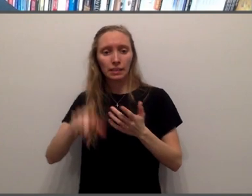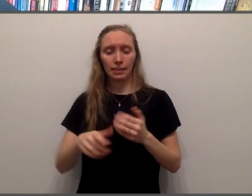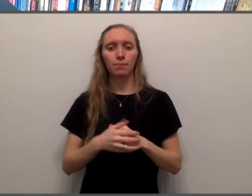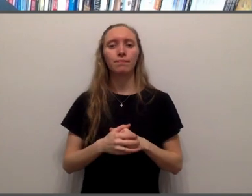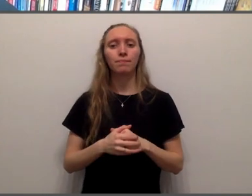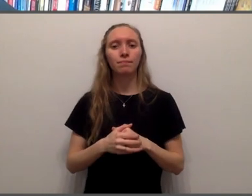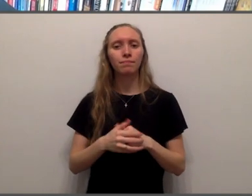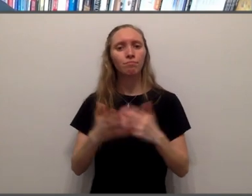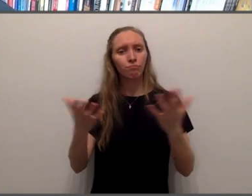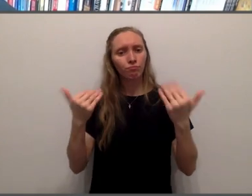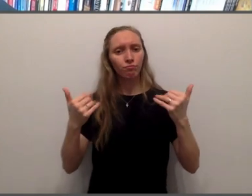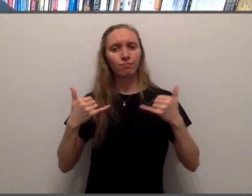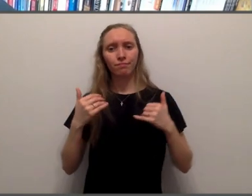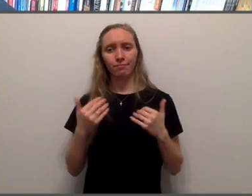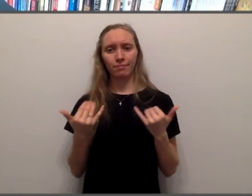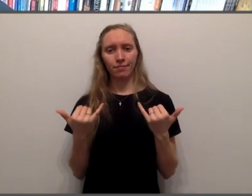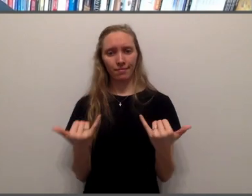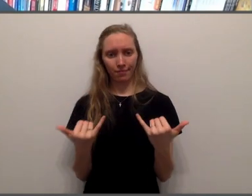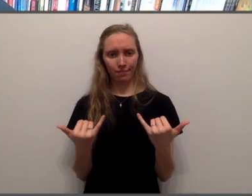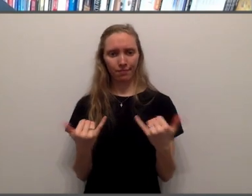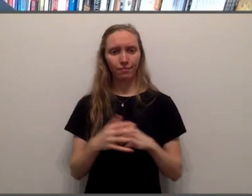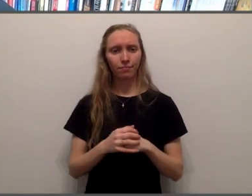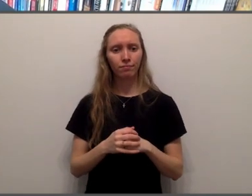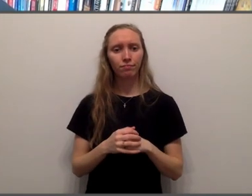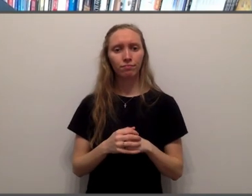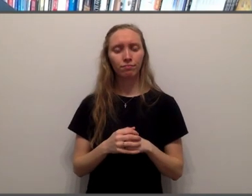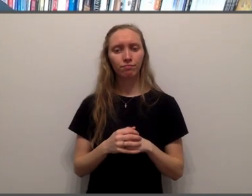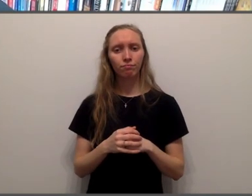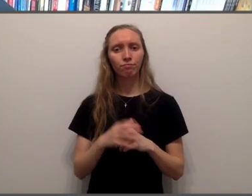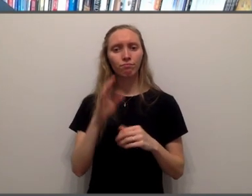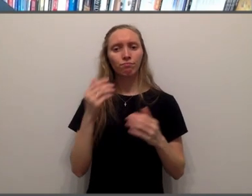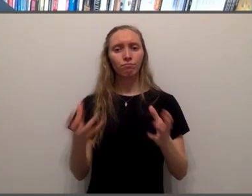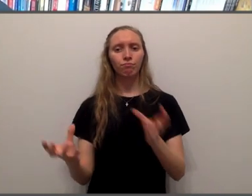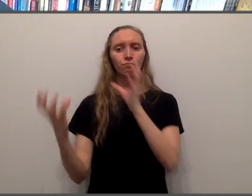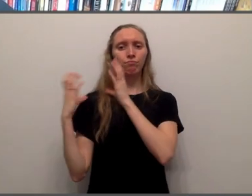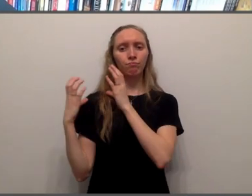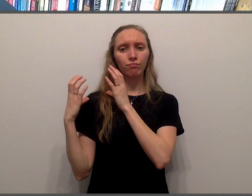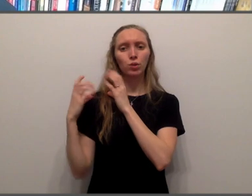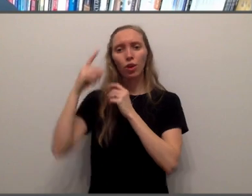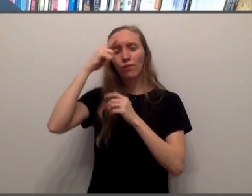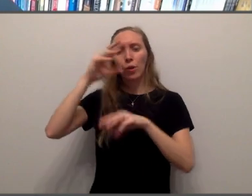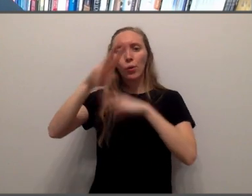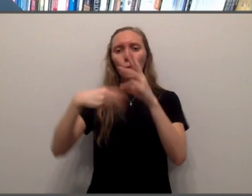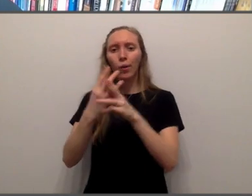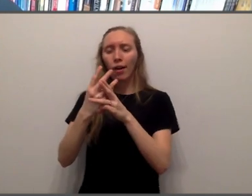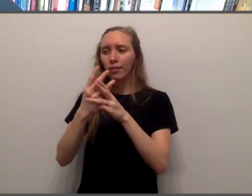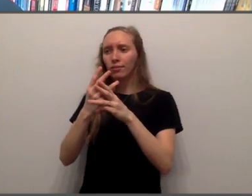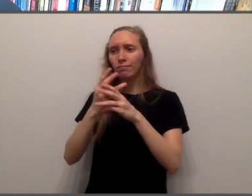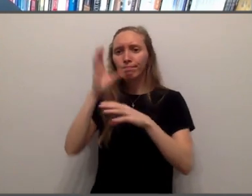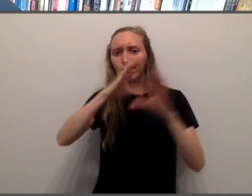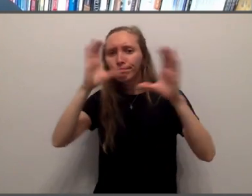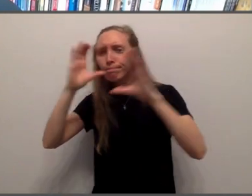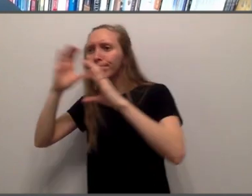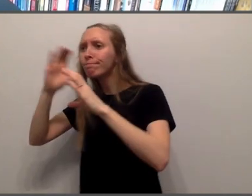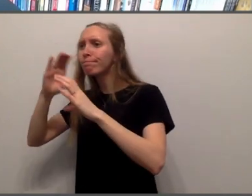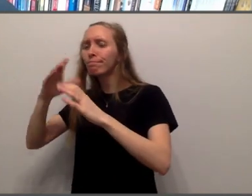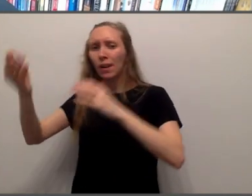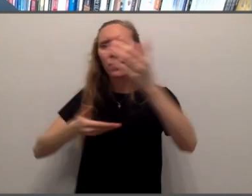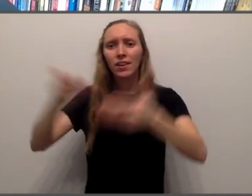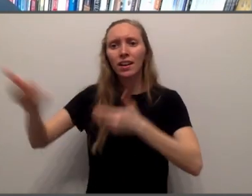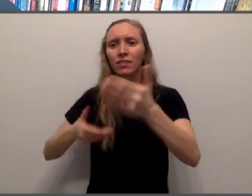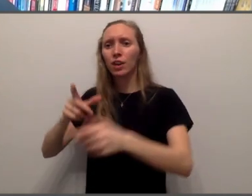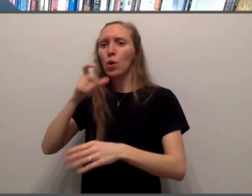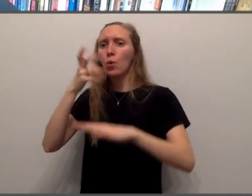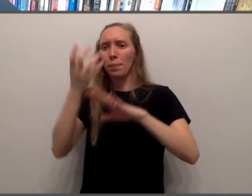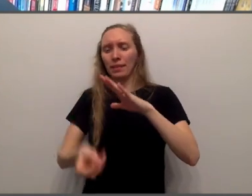invitation and to invite those on the margins to God's table. Let's pray. God, we thank you for this moment. We